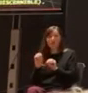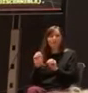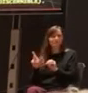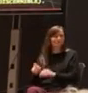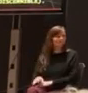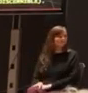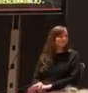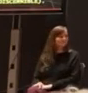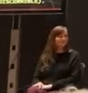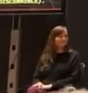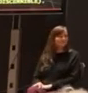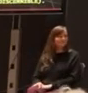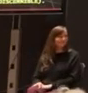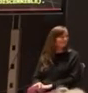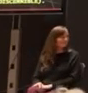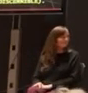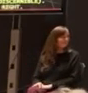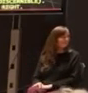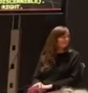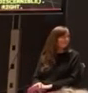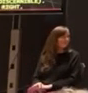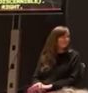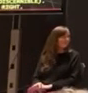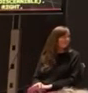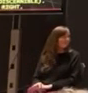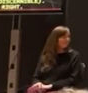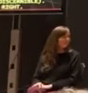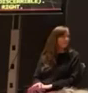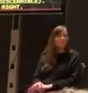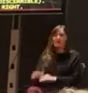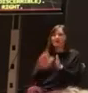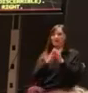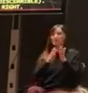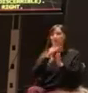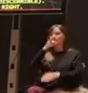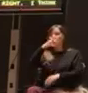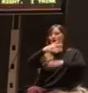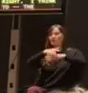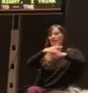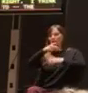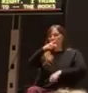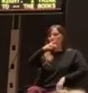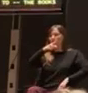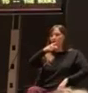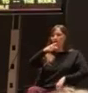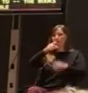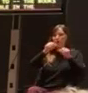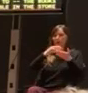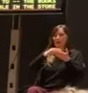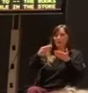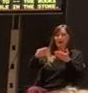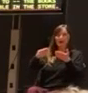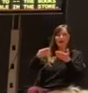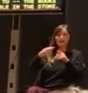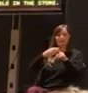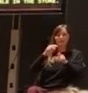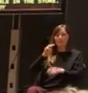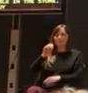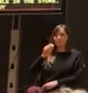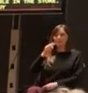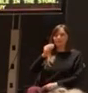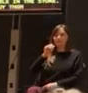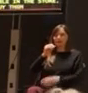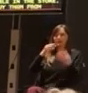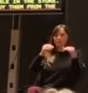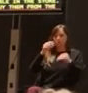right. Great. I think we're able to, so the books are available in the store. You can buy them from the MOHAI store back